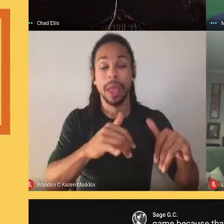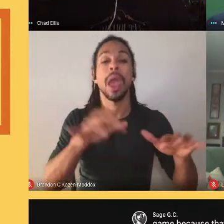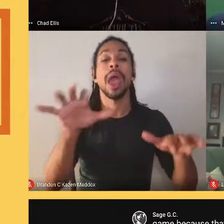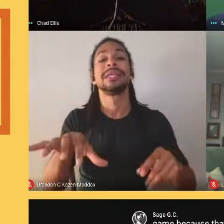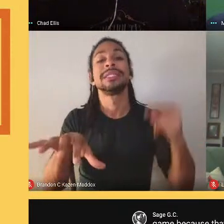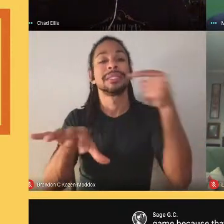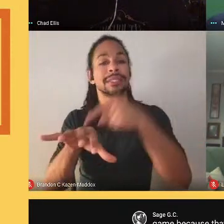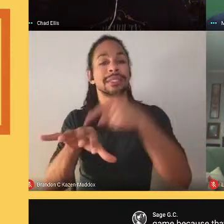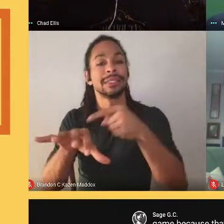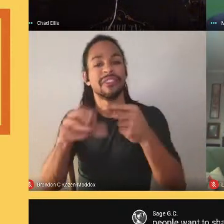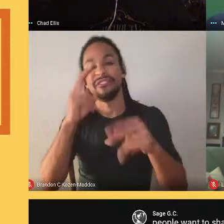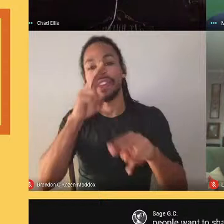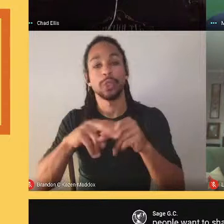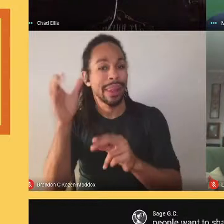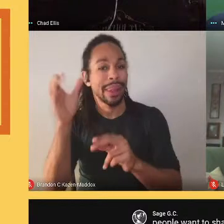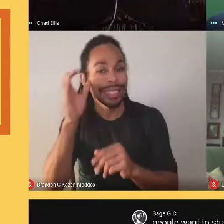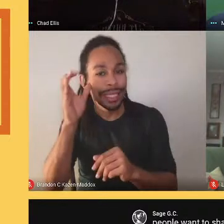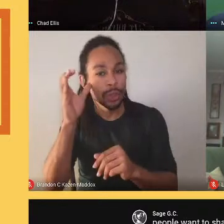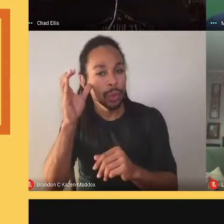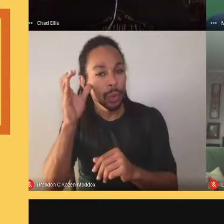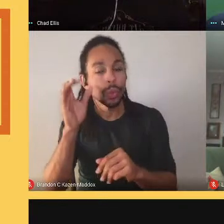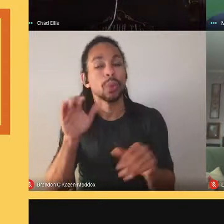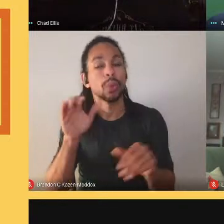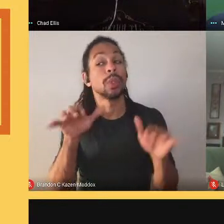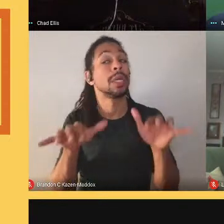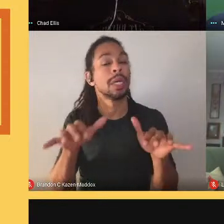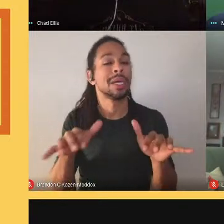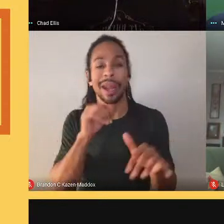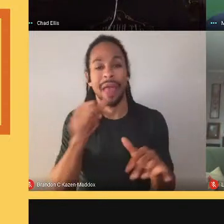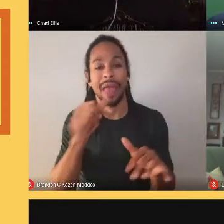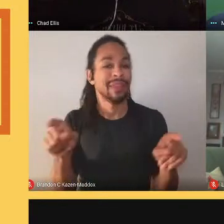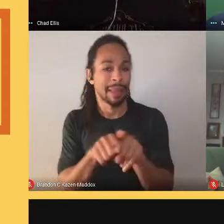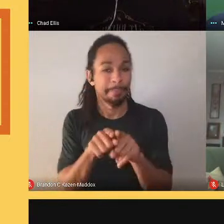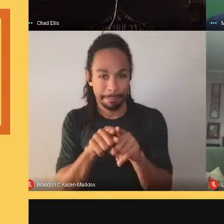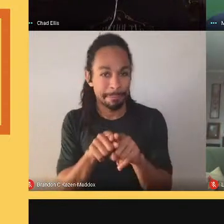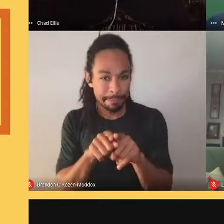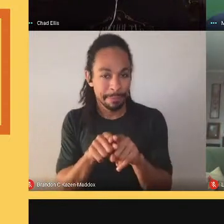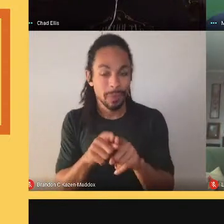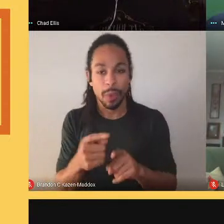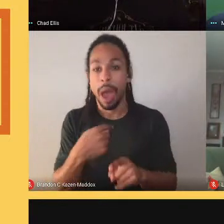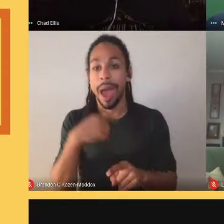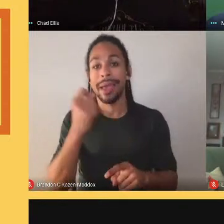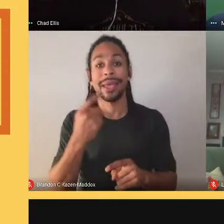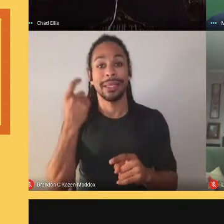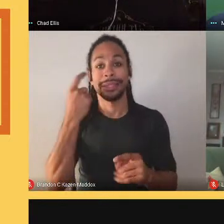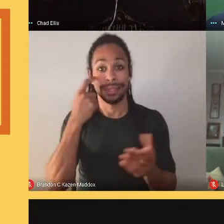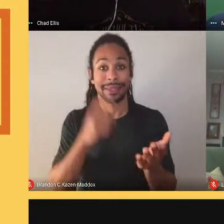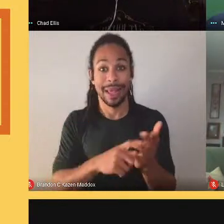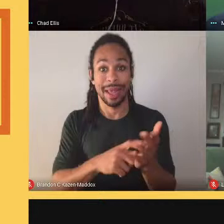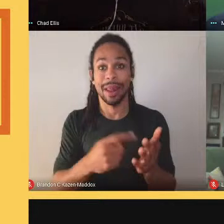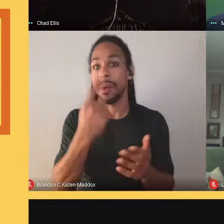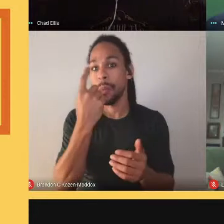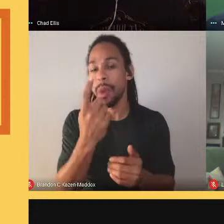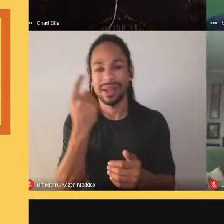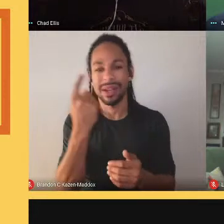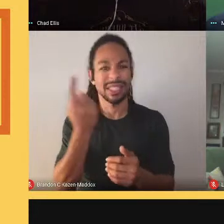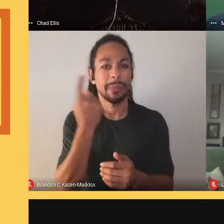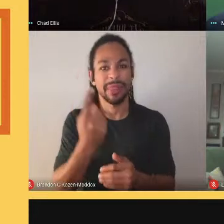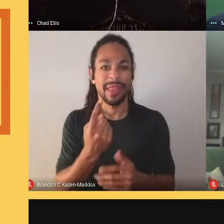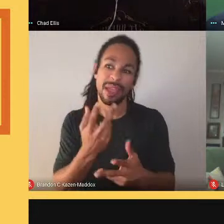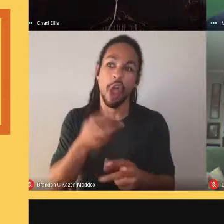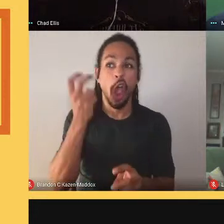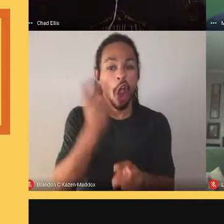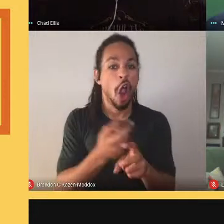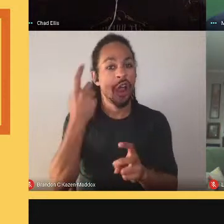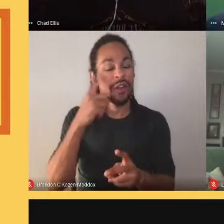the same at all, and it's sometimes I can tell a hard pill to swallow for actual play creators,